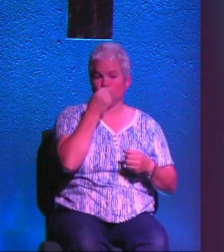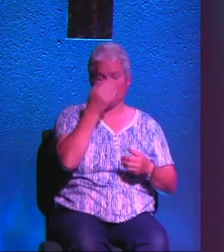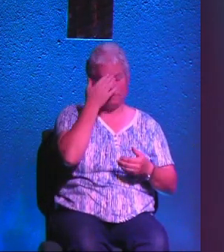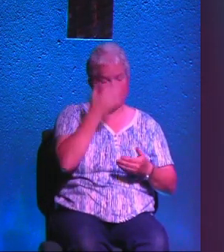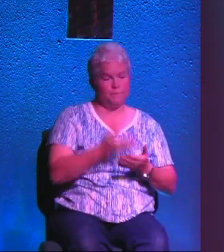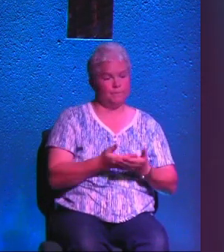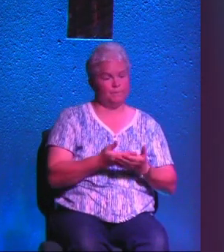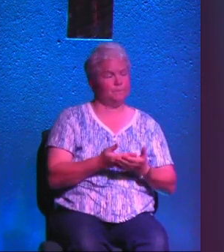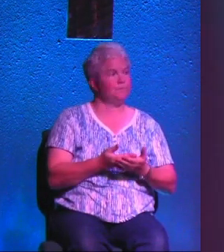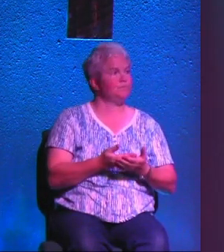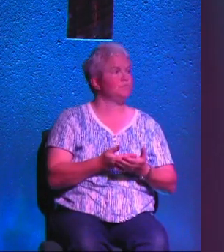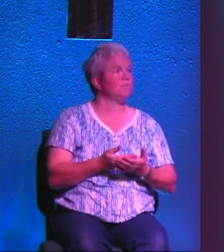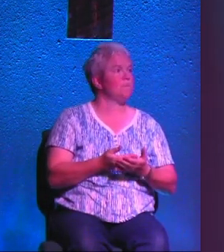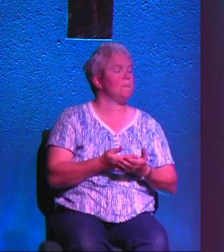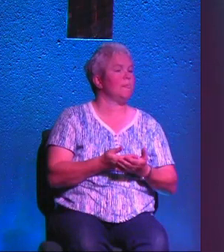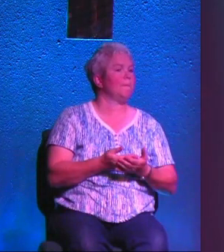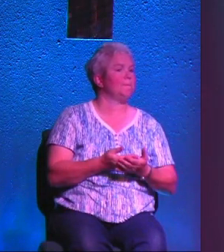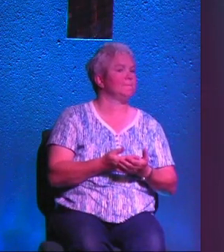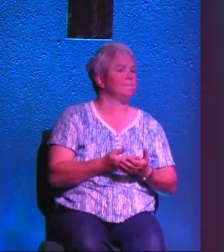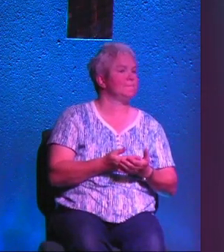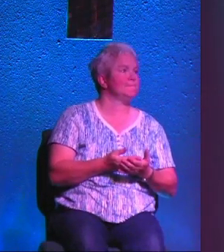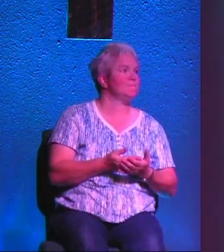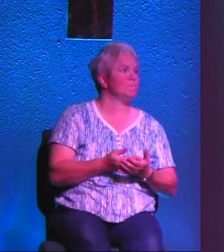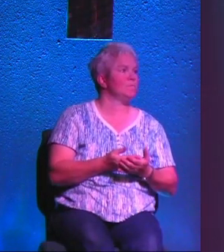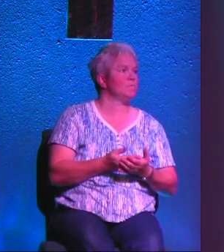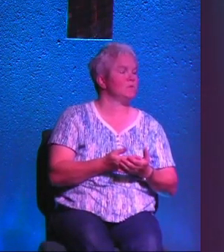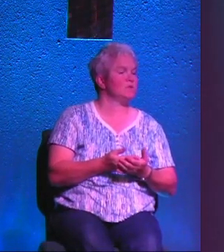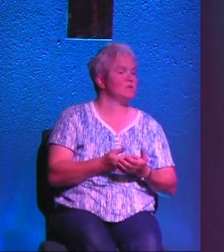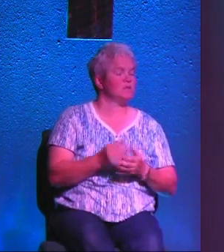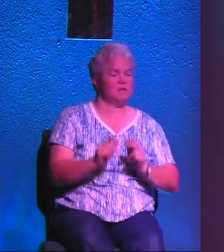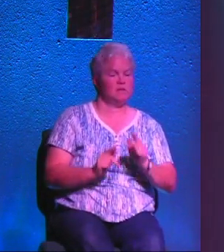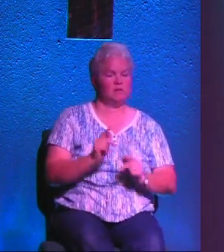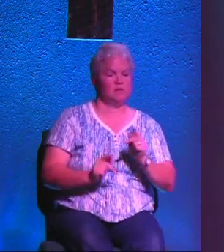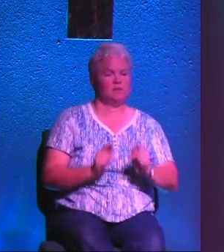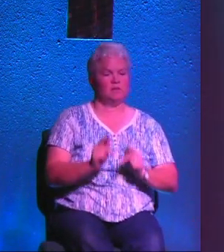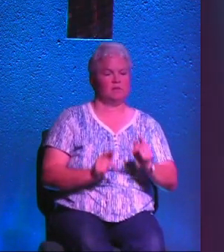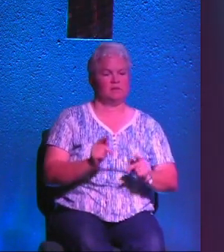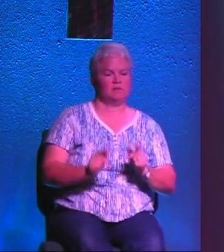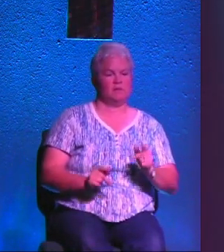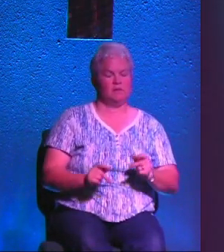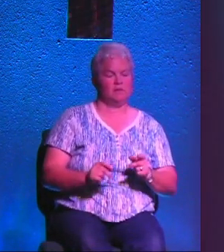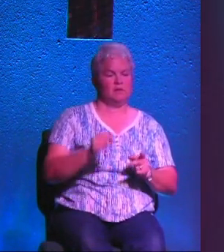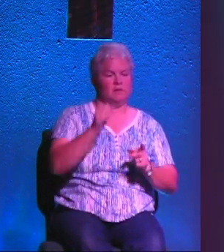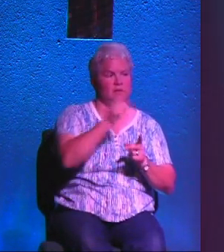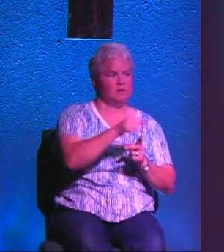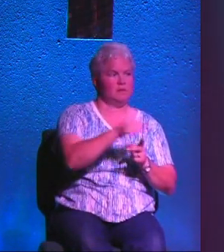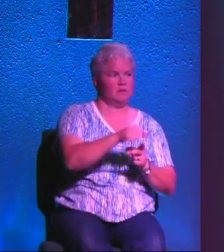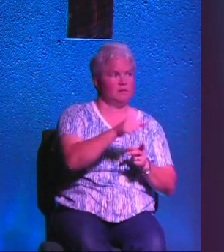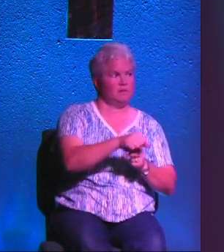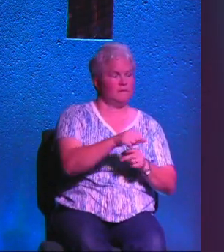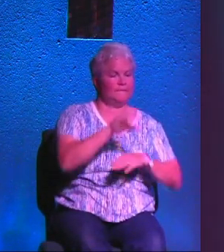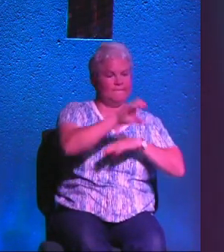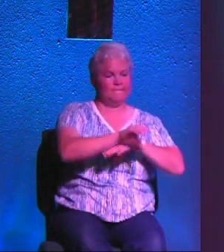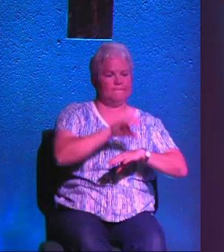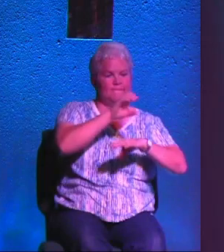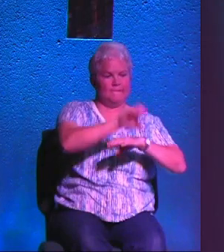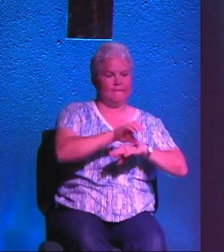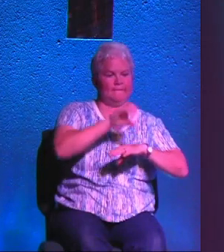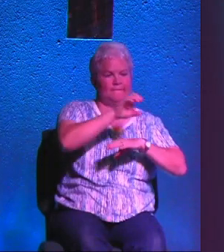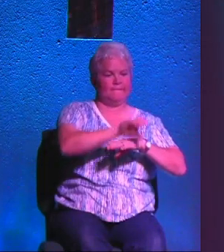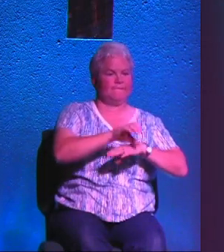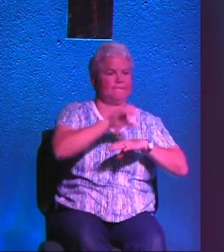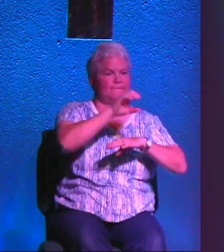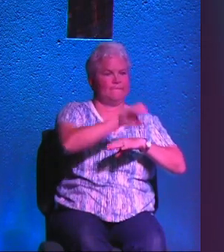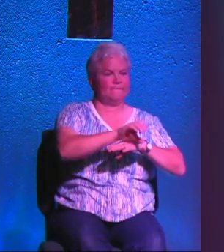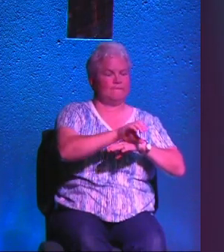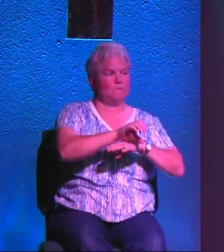for us. Right? I'm not saying that sometimes people abuse food and that can become an obsession or a controlling